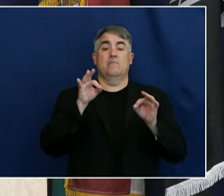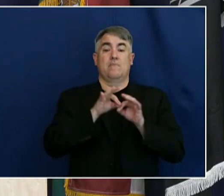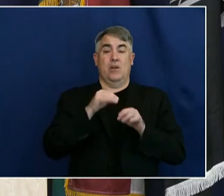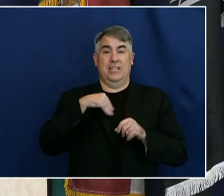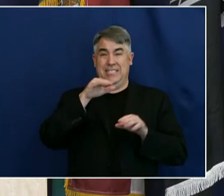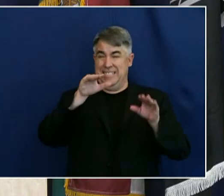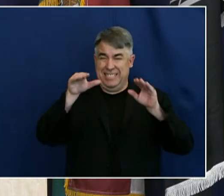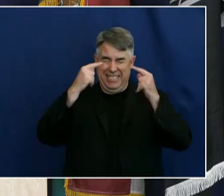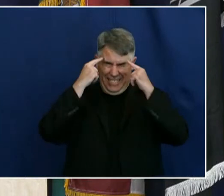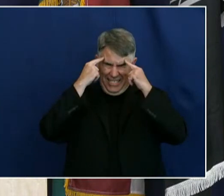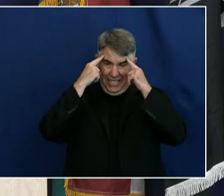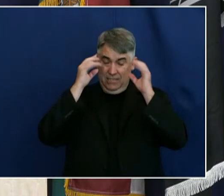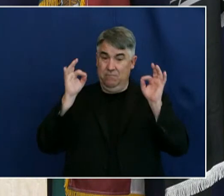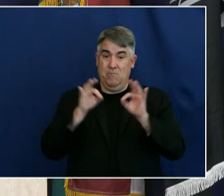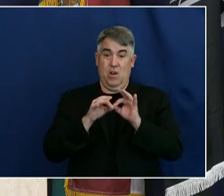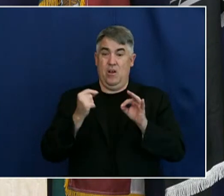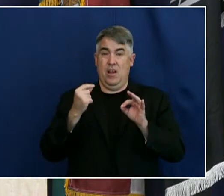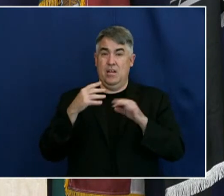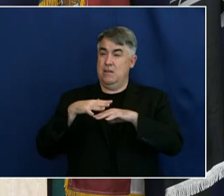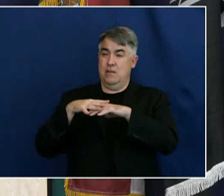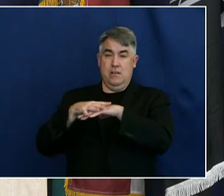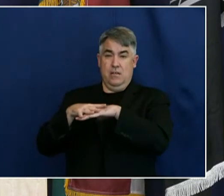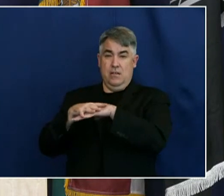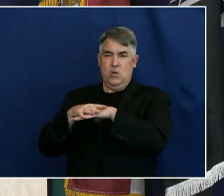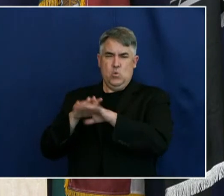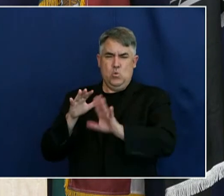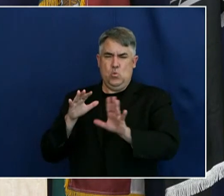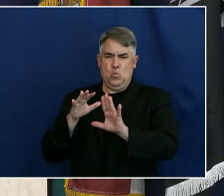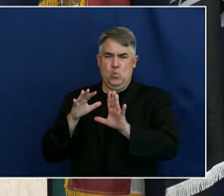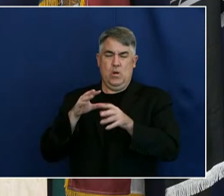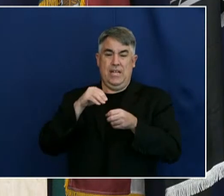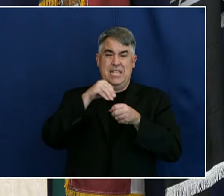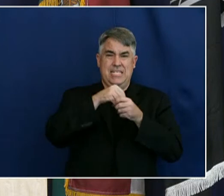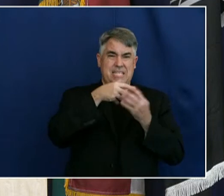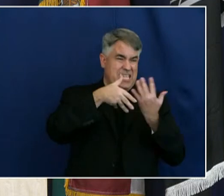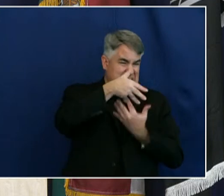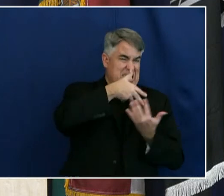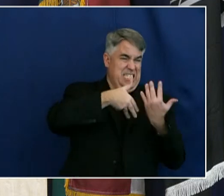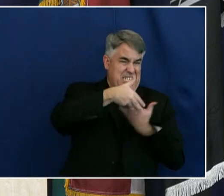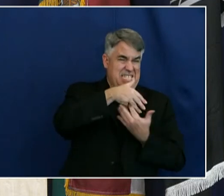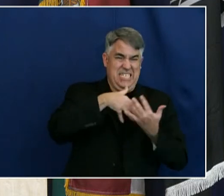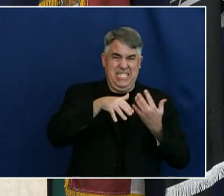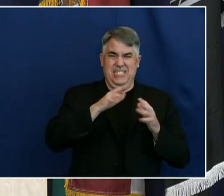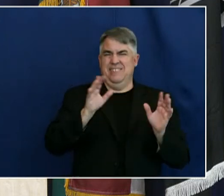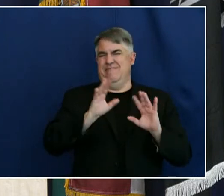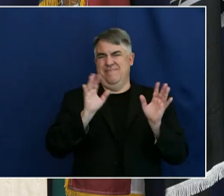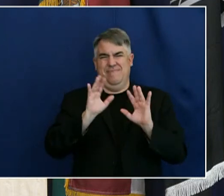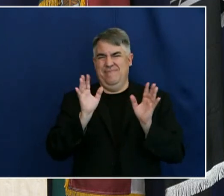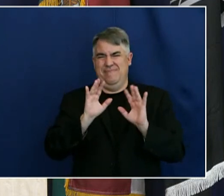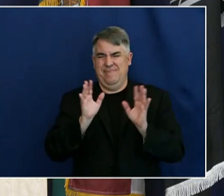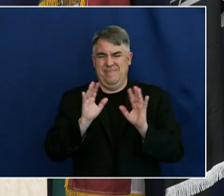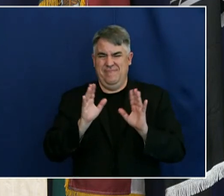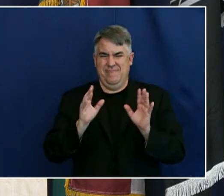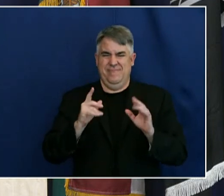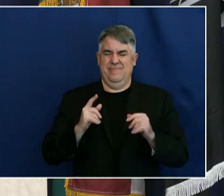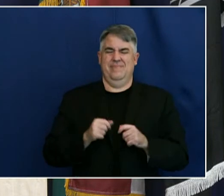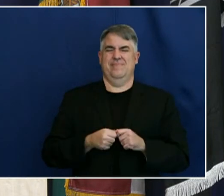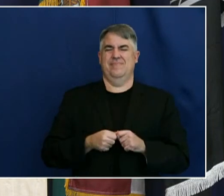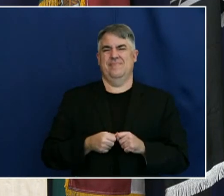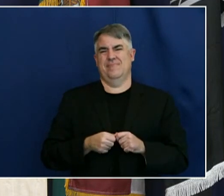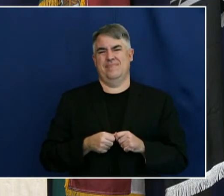high-risk settings, those large indoor settings, continue to be concerning, and then continue to